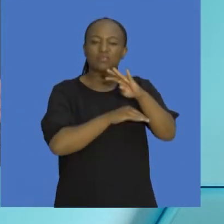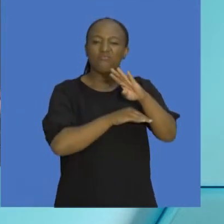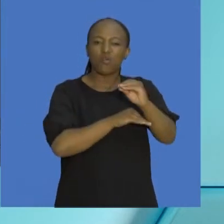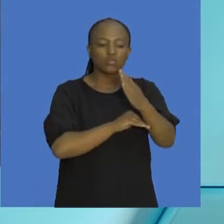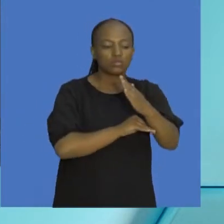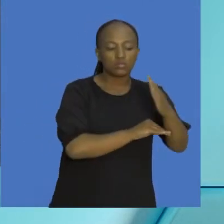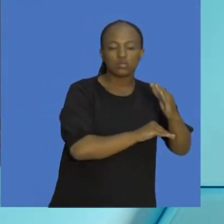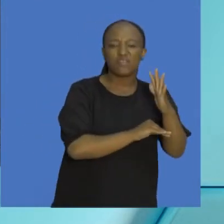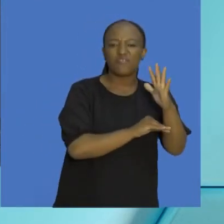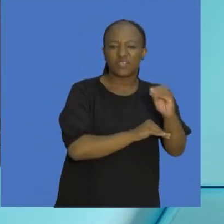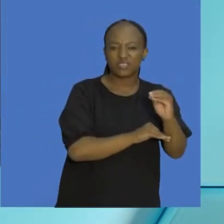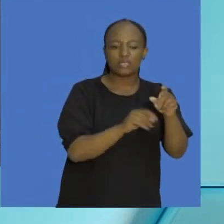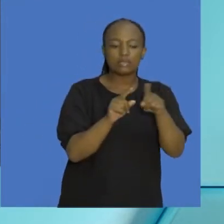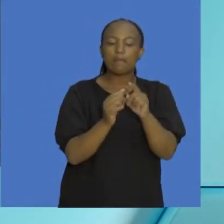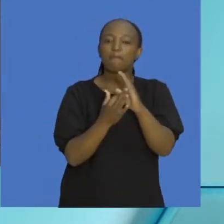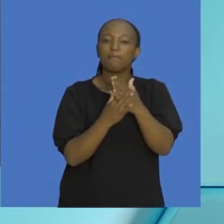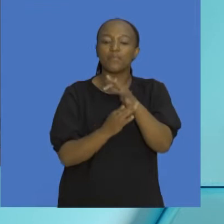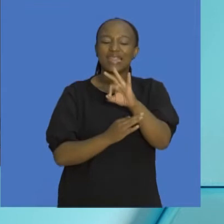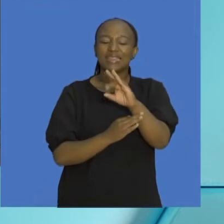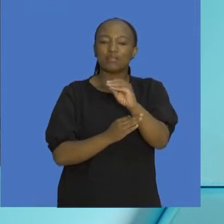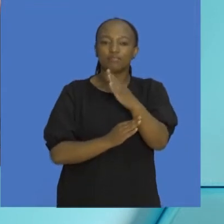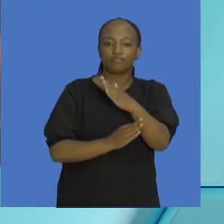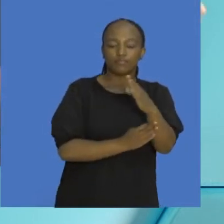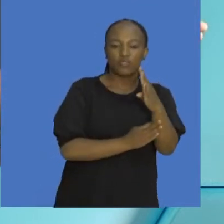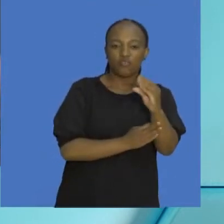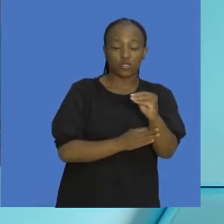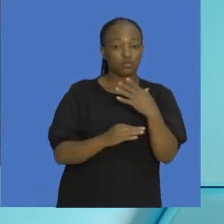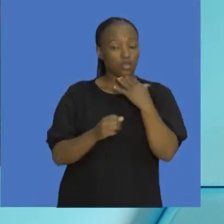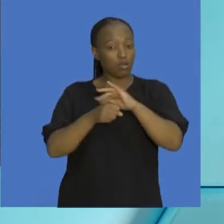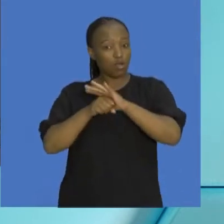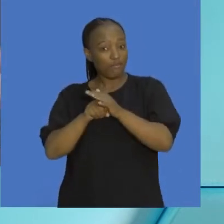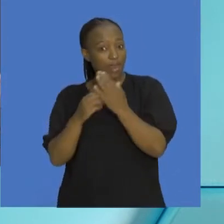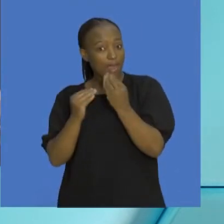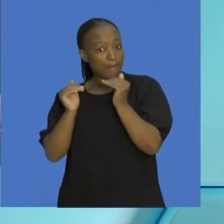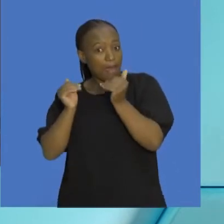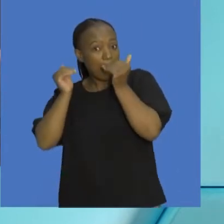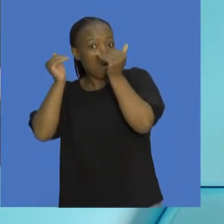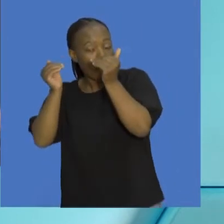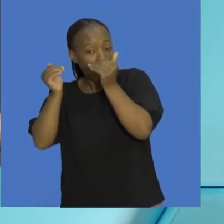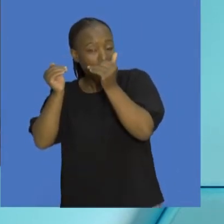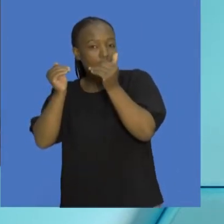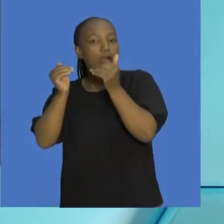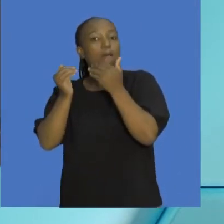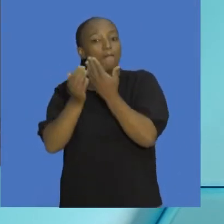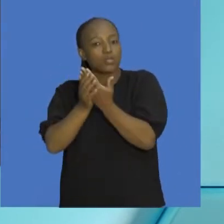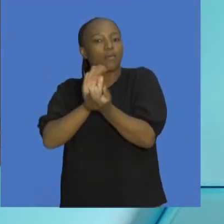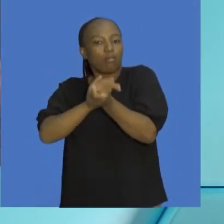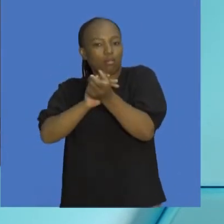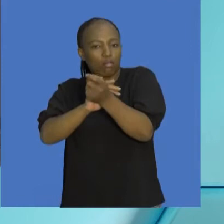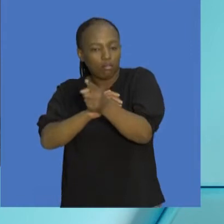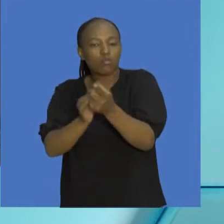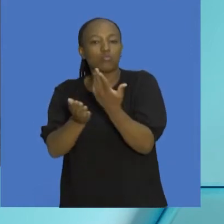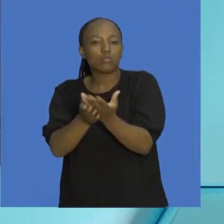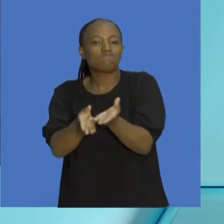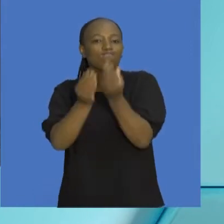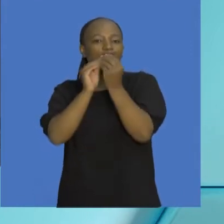If people between 30 and 40 are the highest with COVID-19, that will be the modal class. Okay, you can find